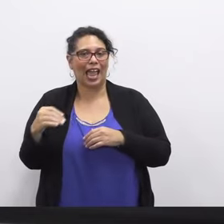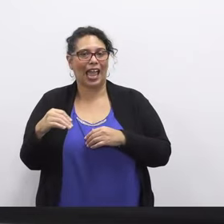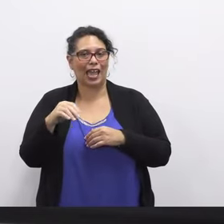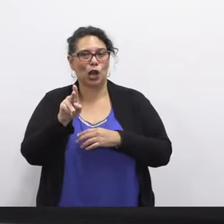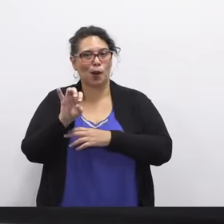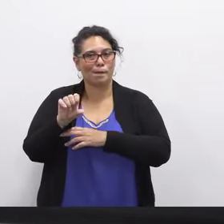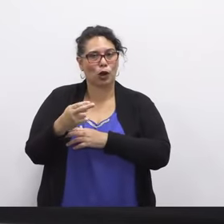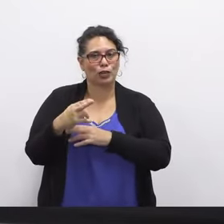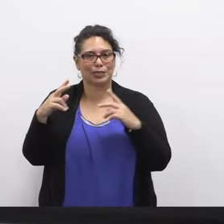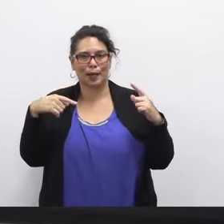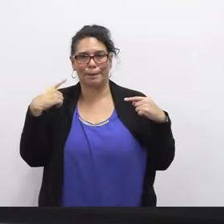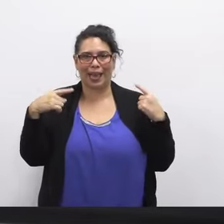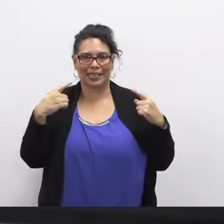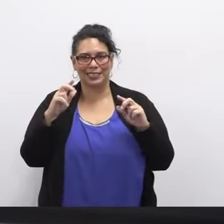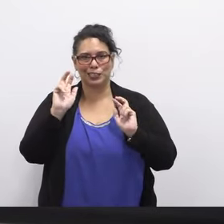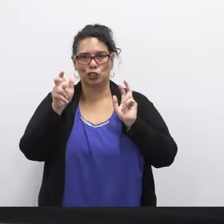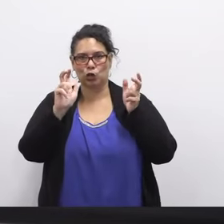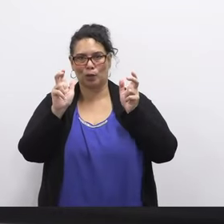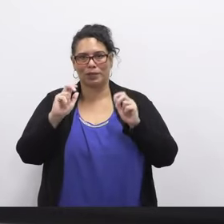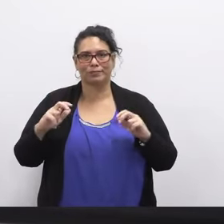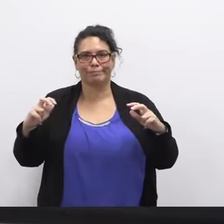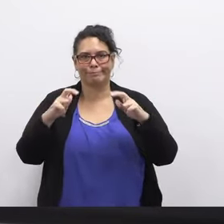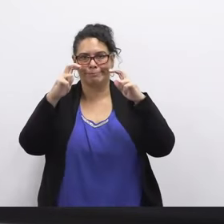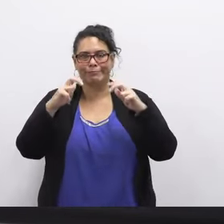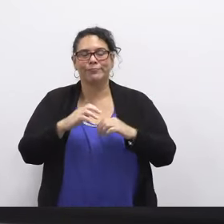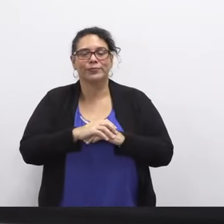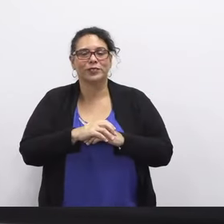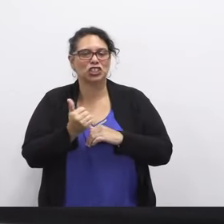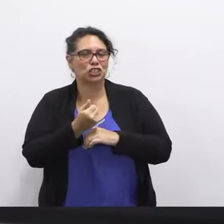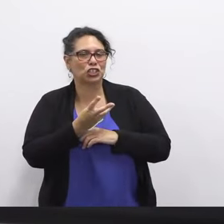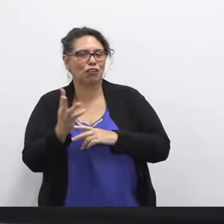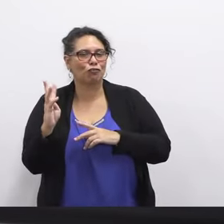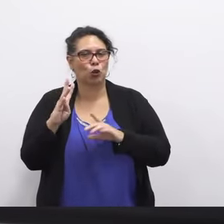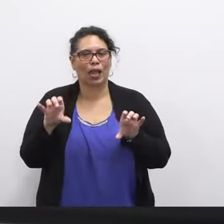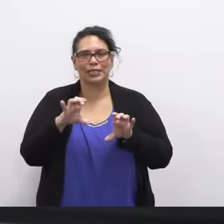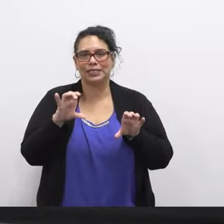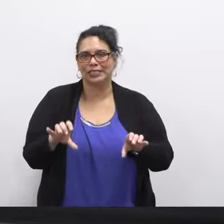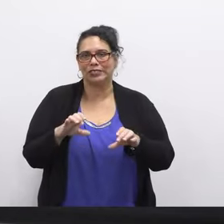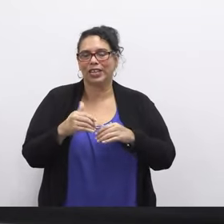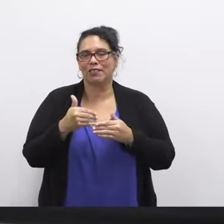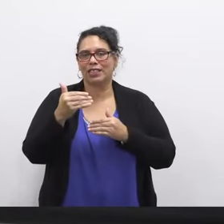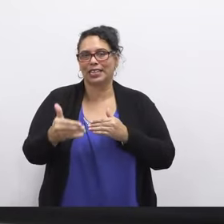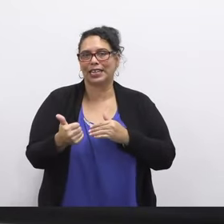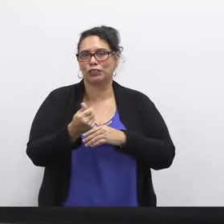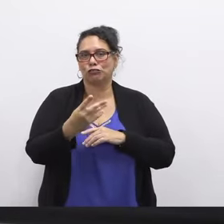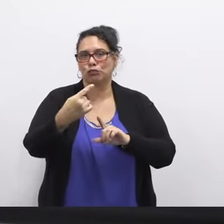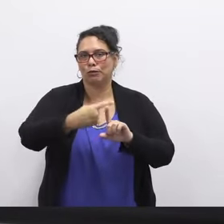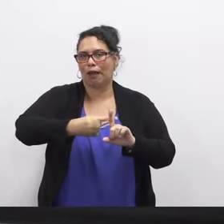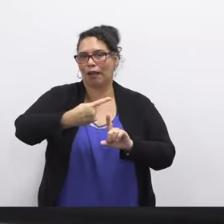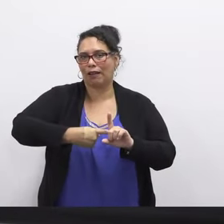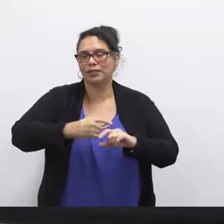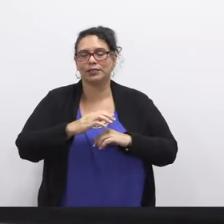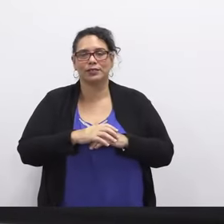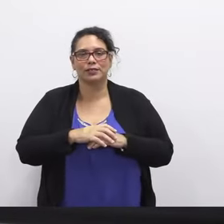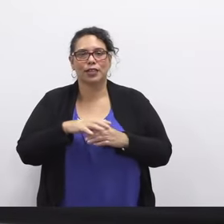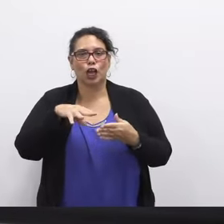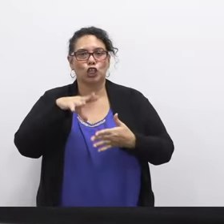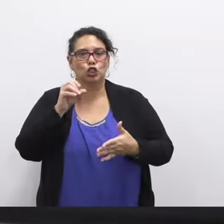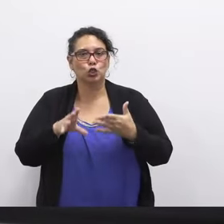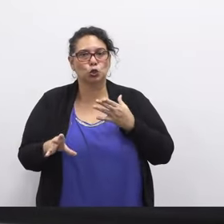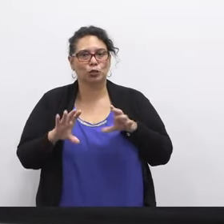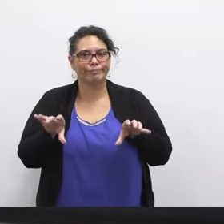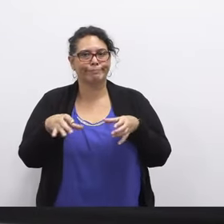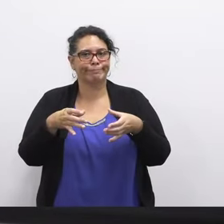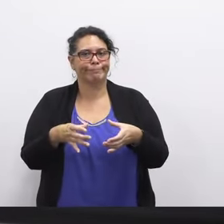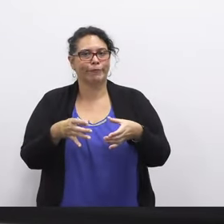These are just a few of our activities that the student body is hosting for the next few months to come. Our student body works hard